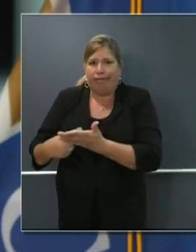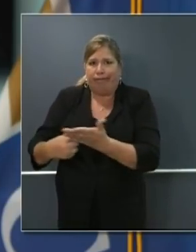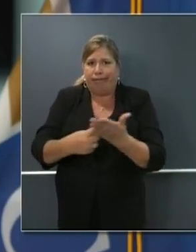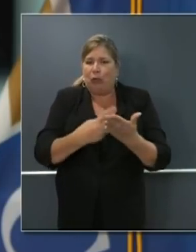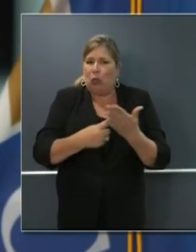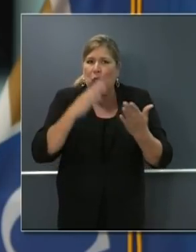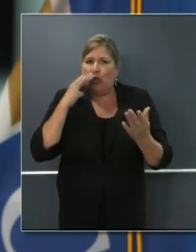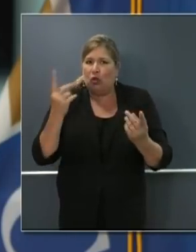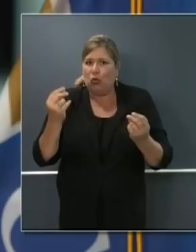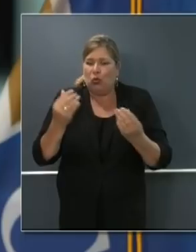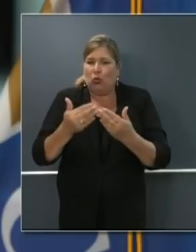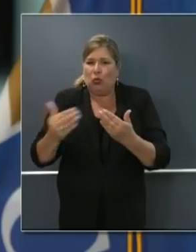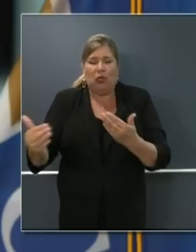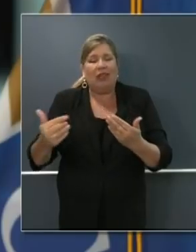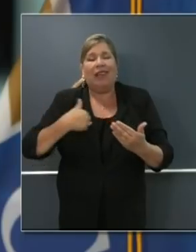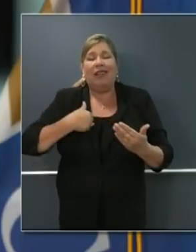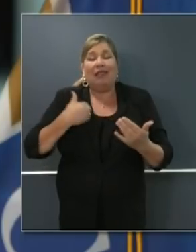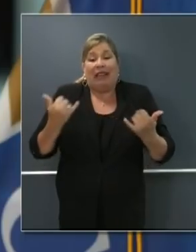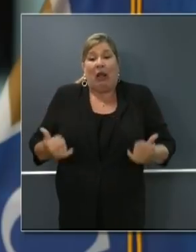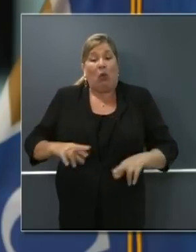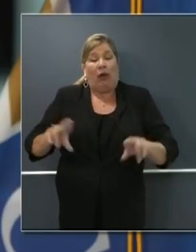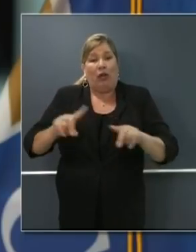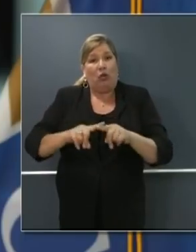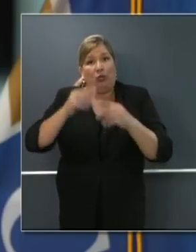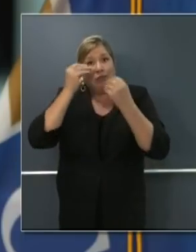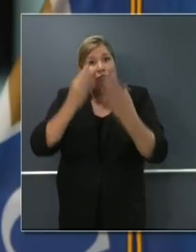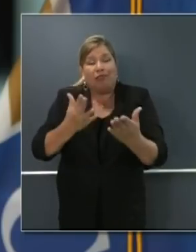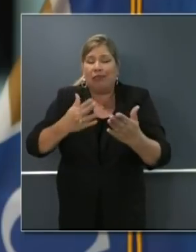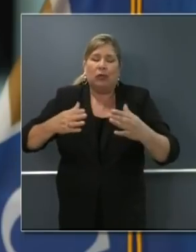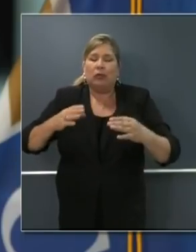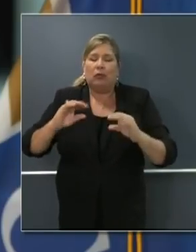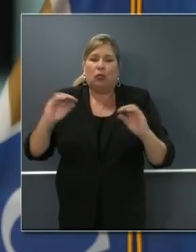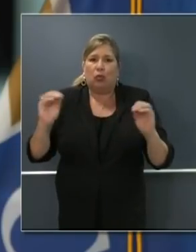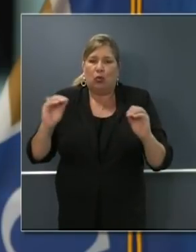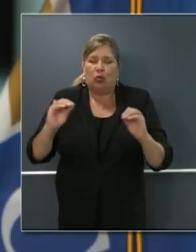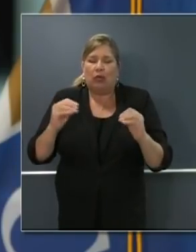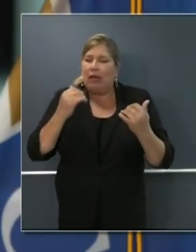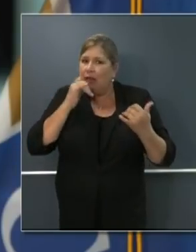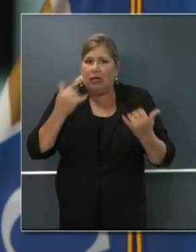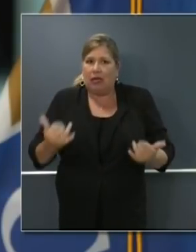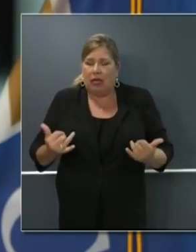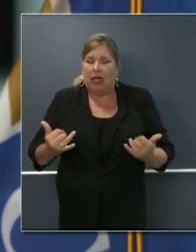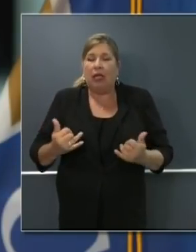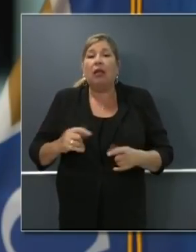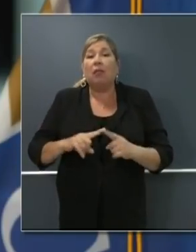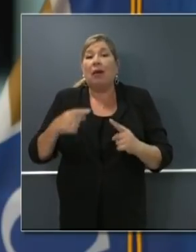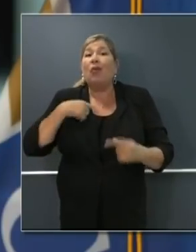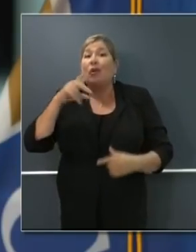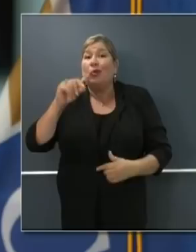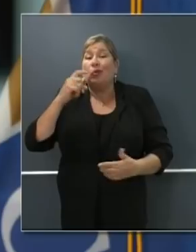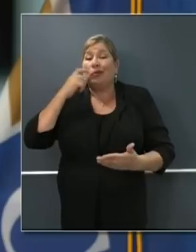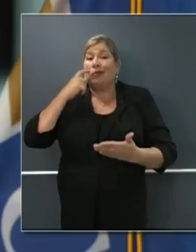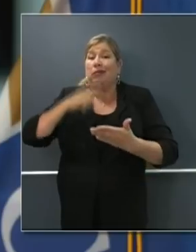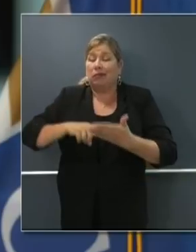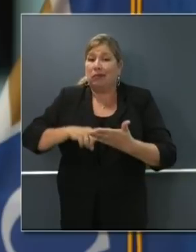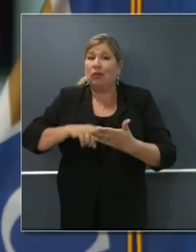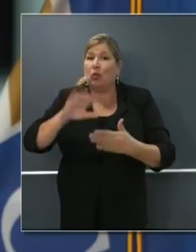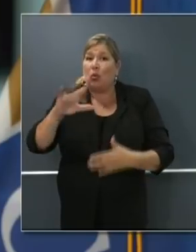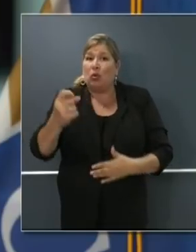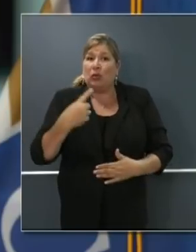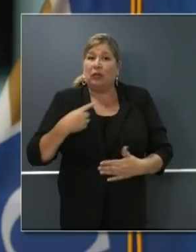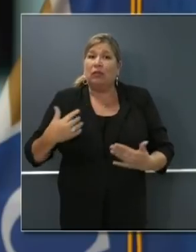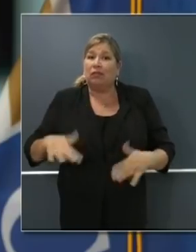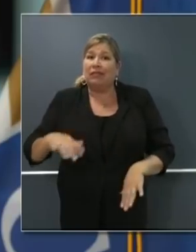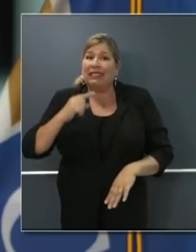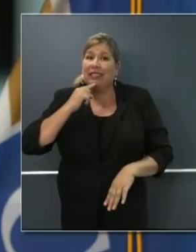not in a position today to make any announcements in that space, though let me just acknowledge the seriousness of your question